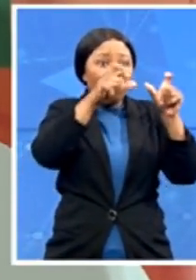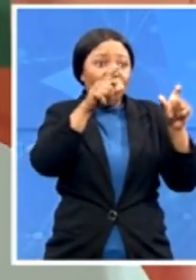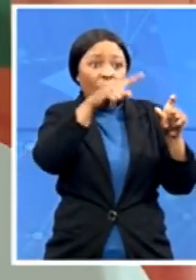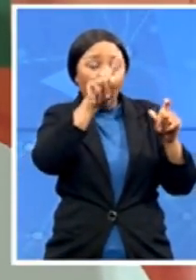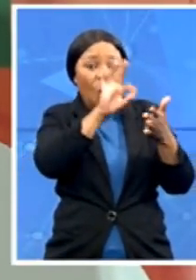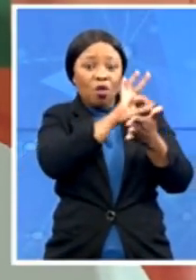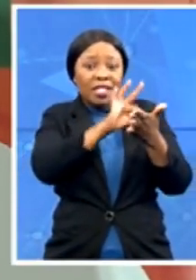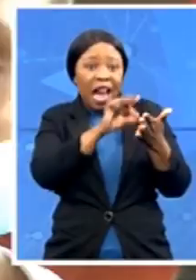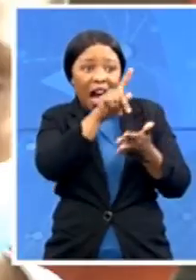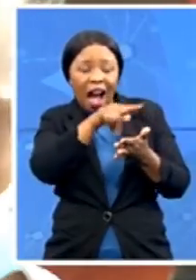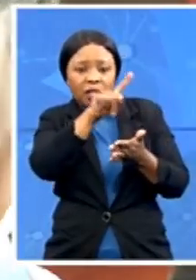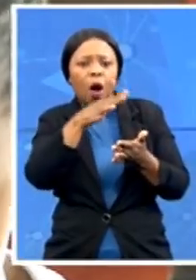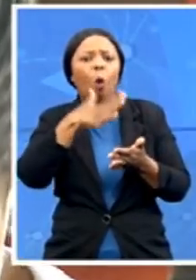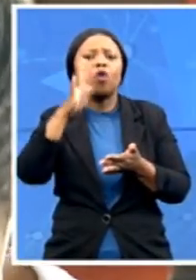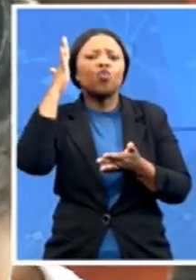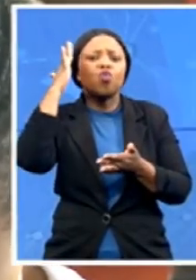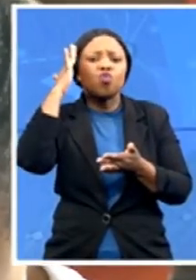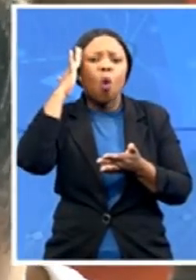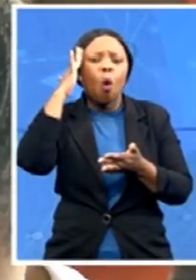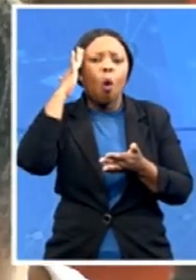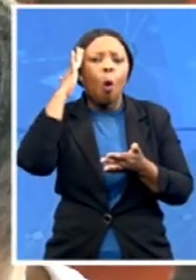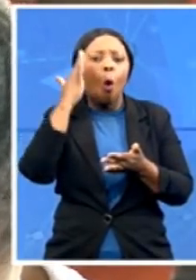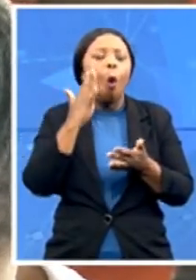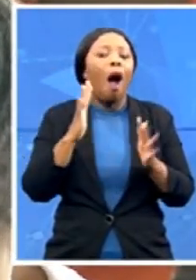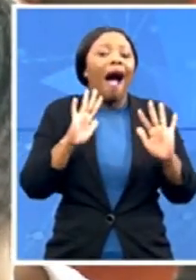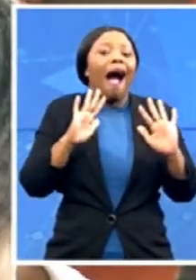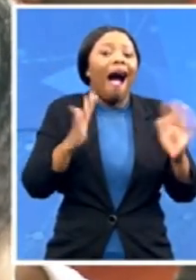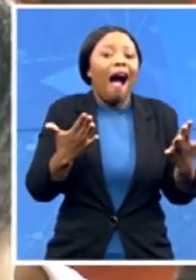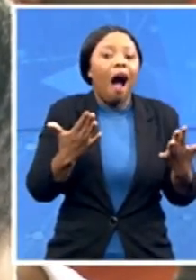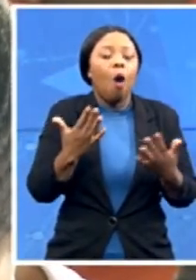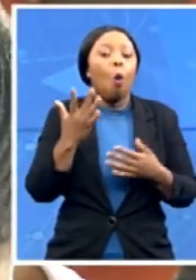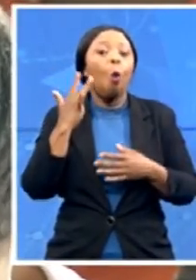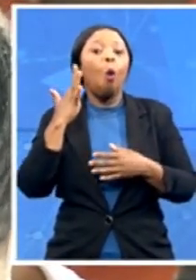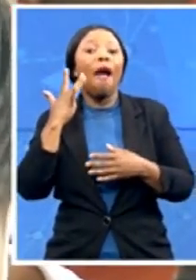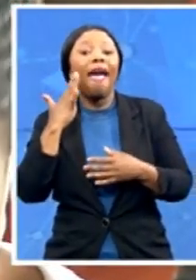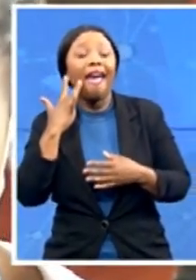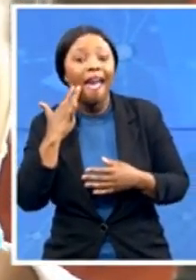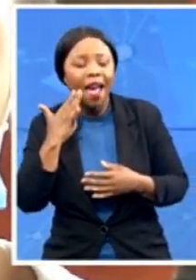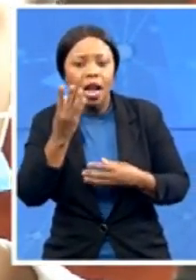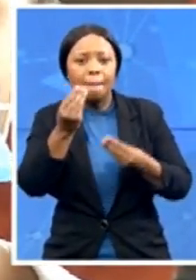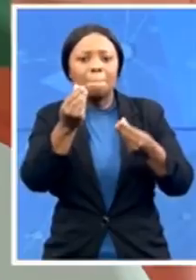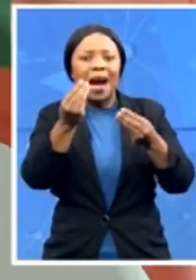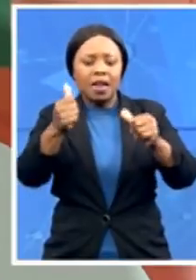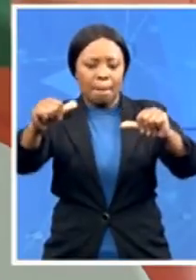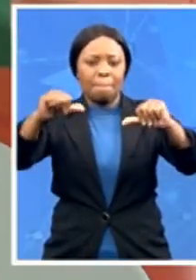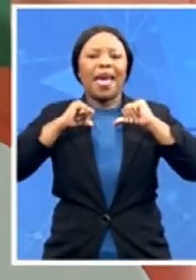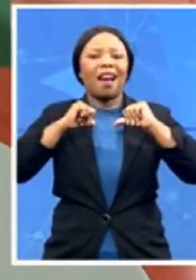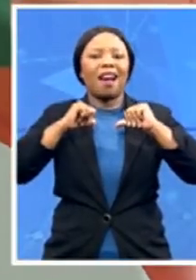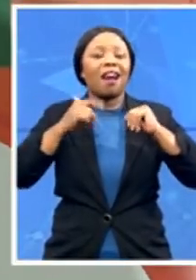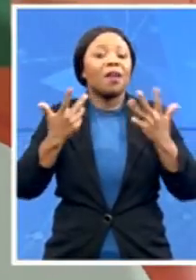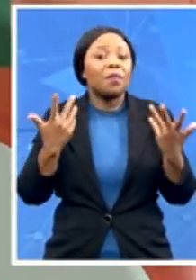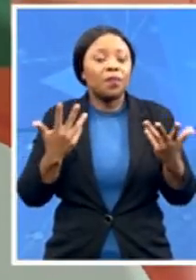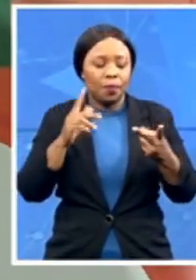the stolen money will be returned and when the corrupt will be brought to justice.